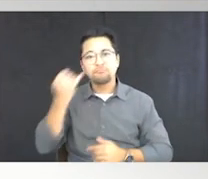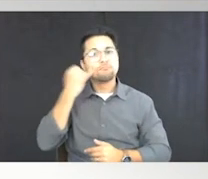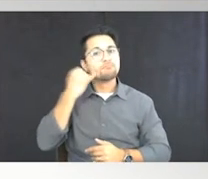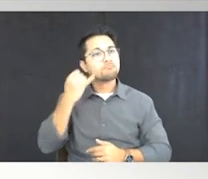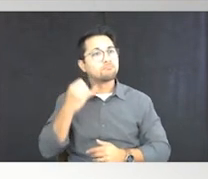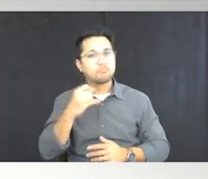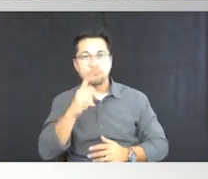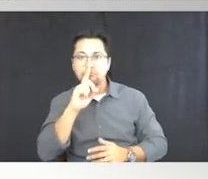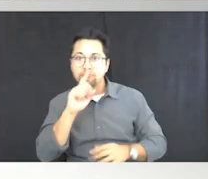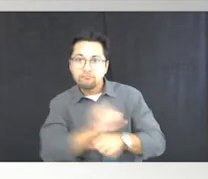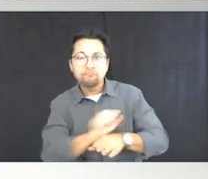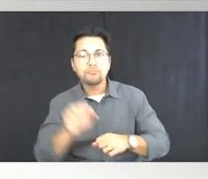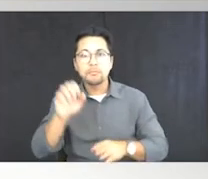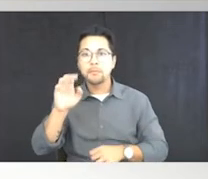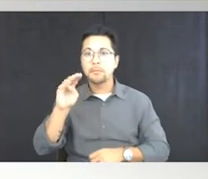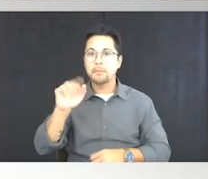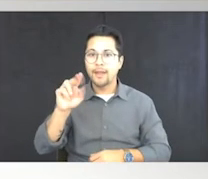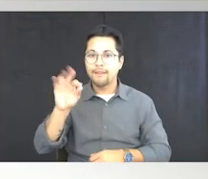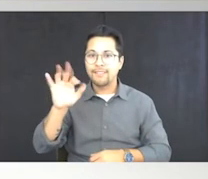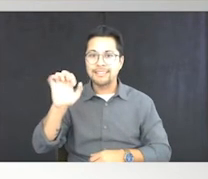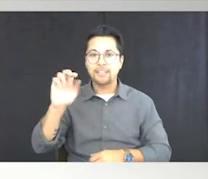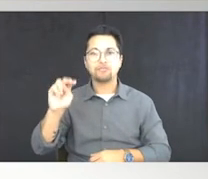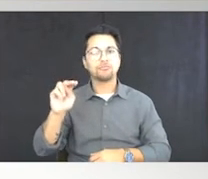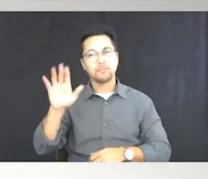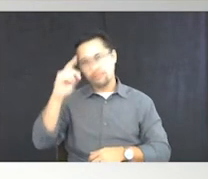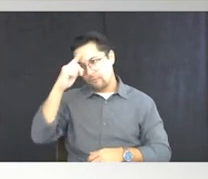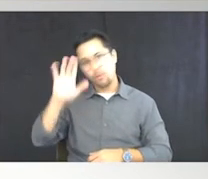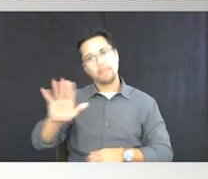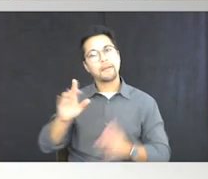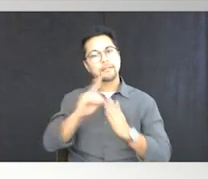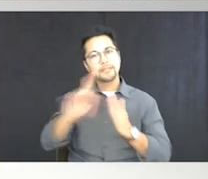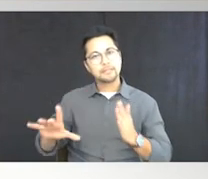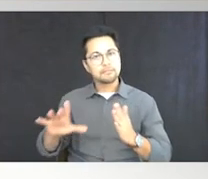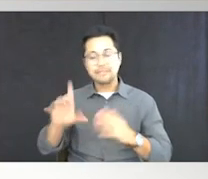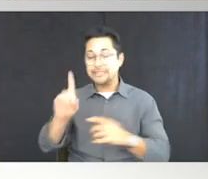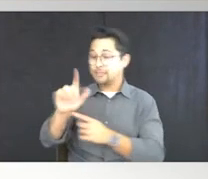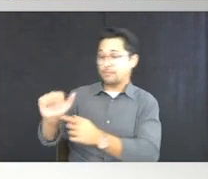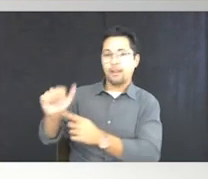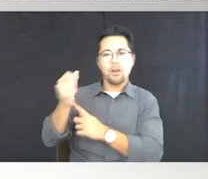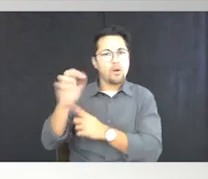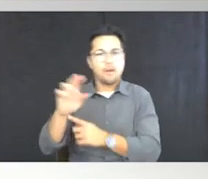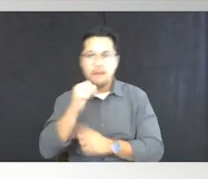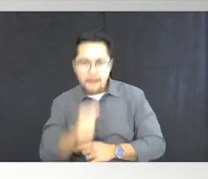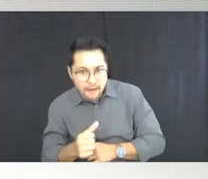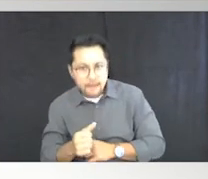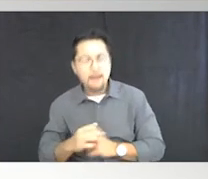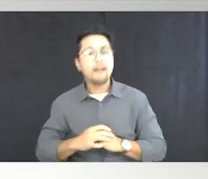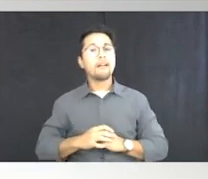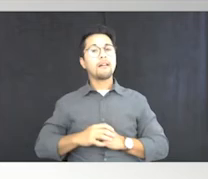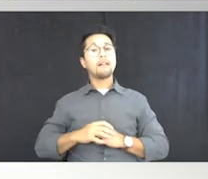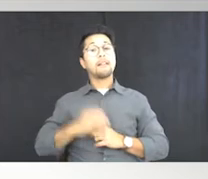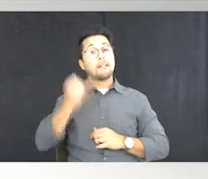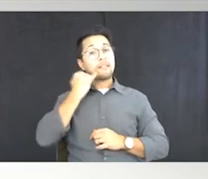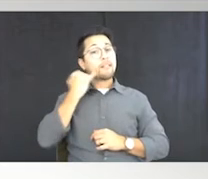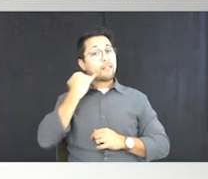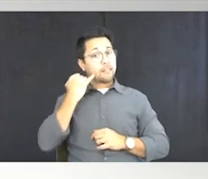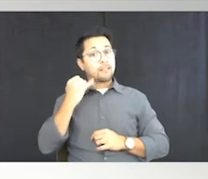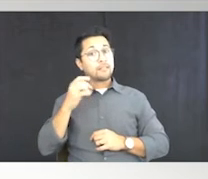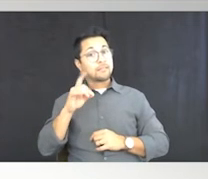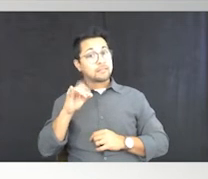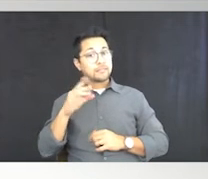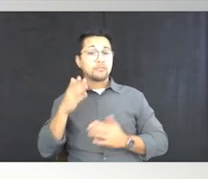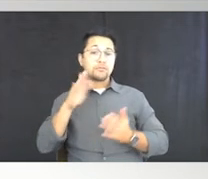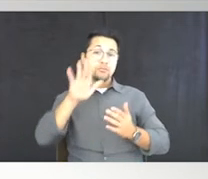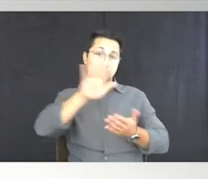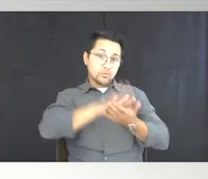a manifestation of the student's disability or not, if it is, the school may or may